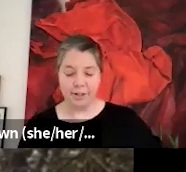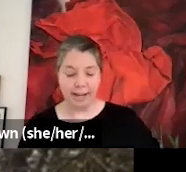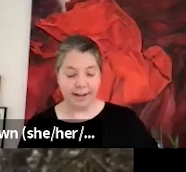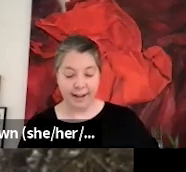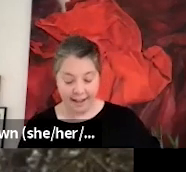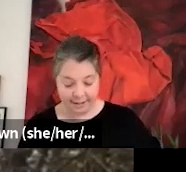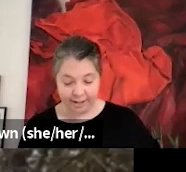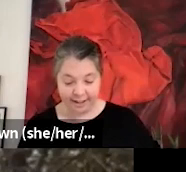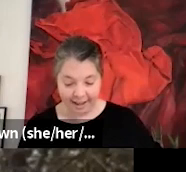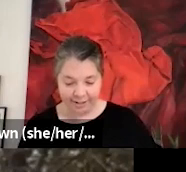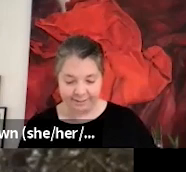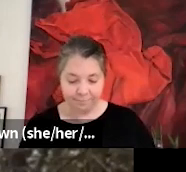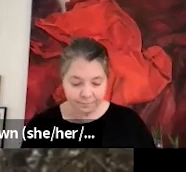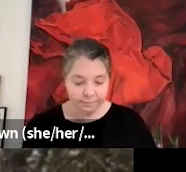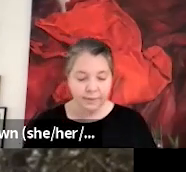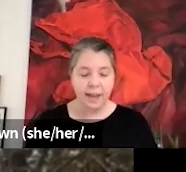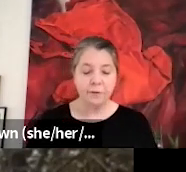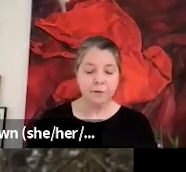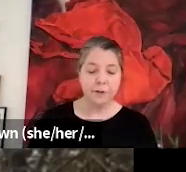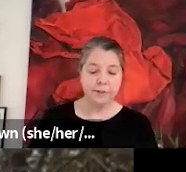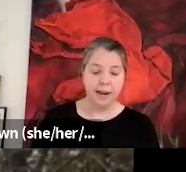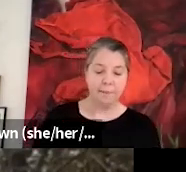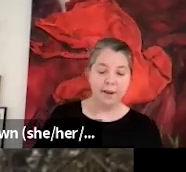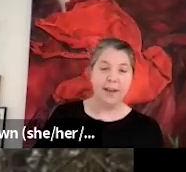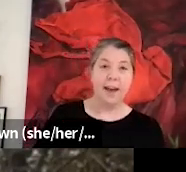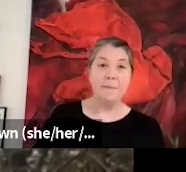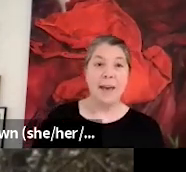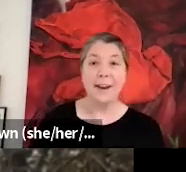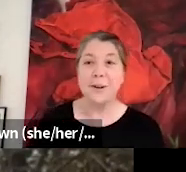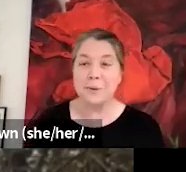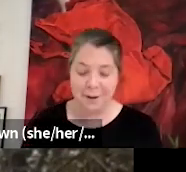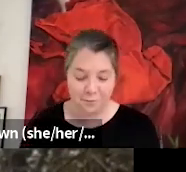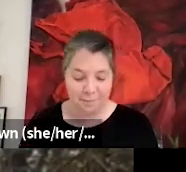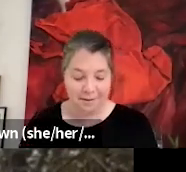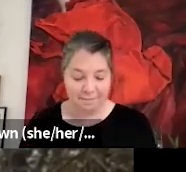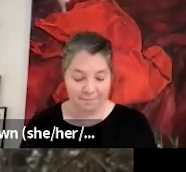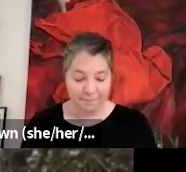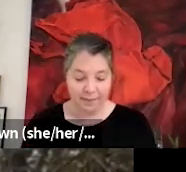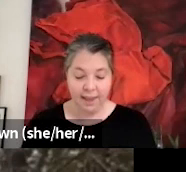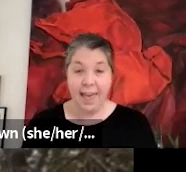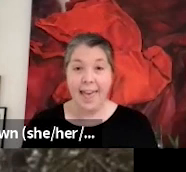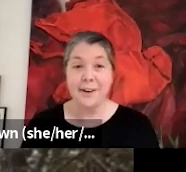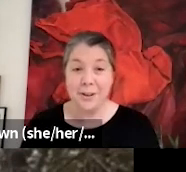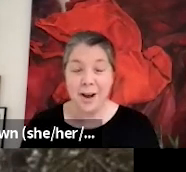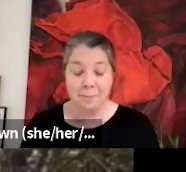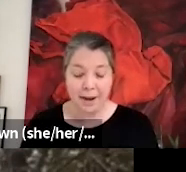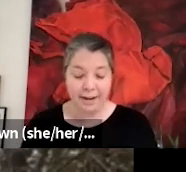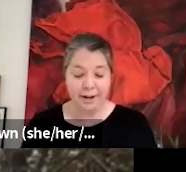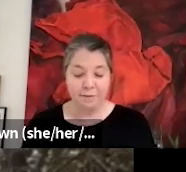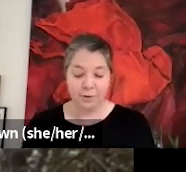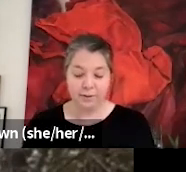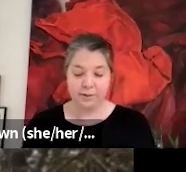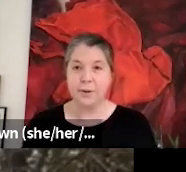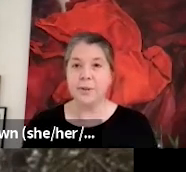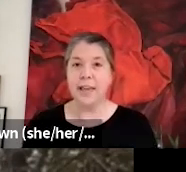Experiential Education. And for the first time, I met a group of women and